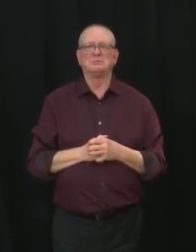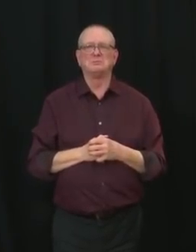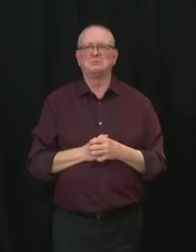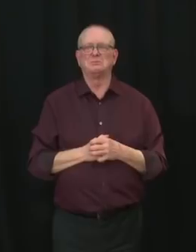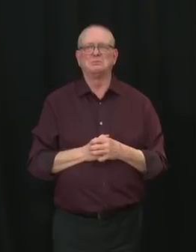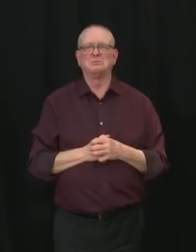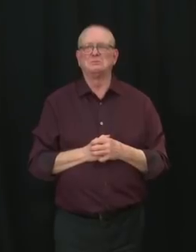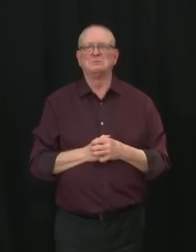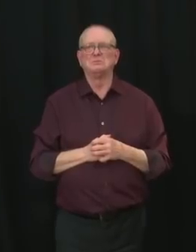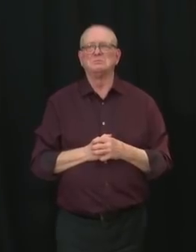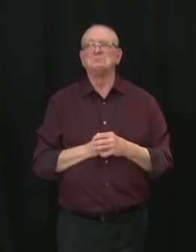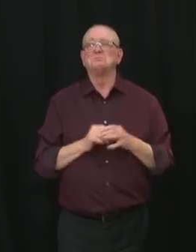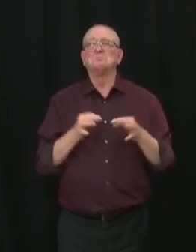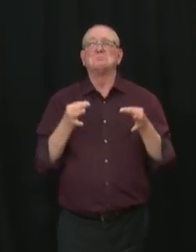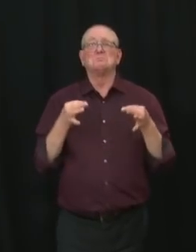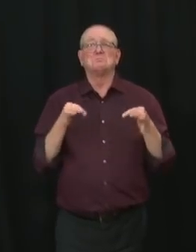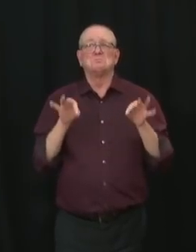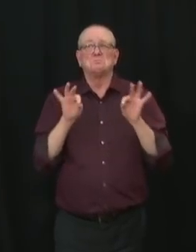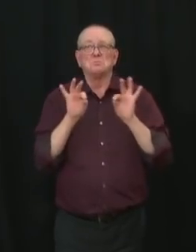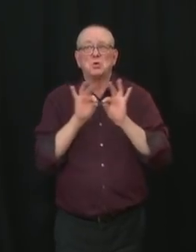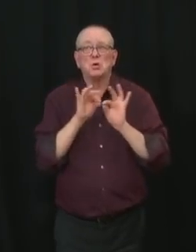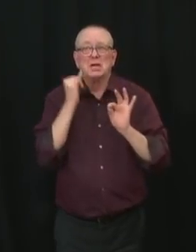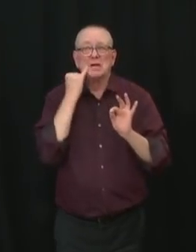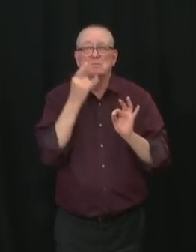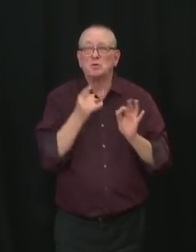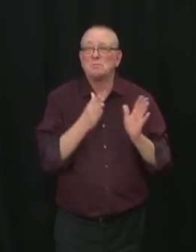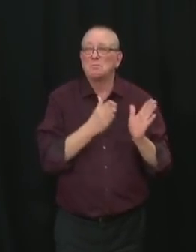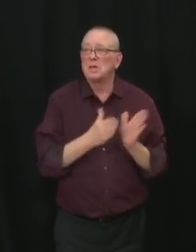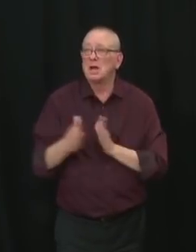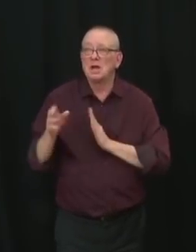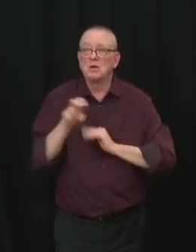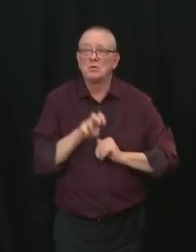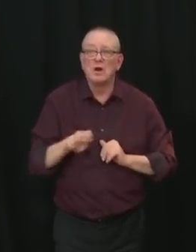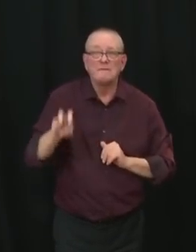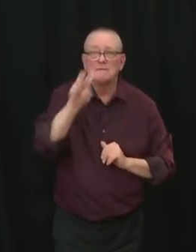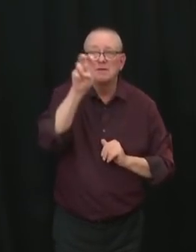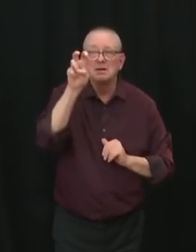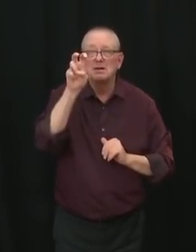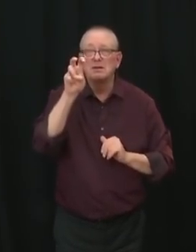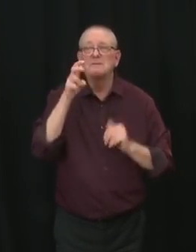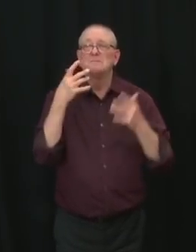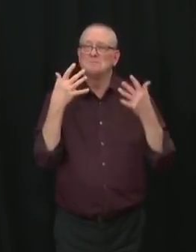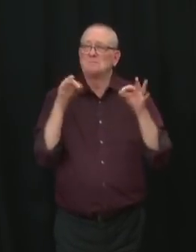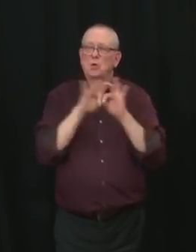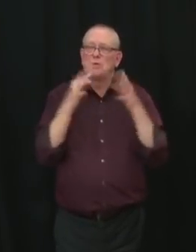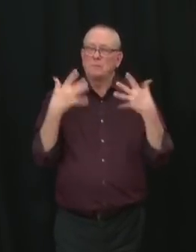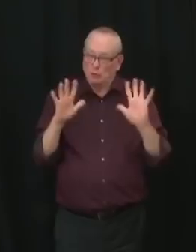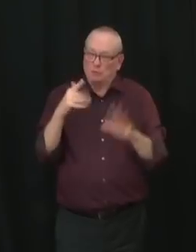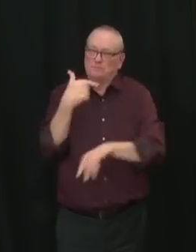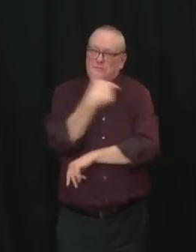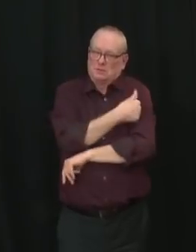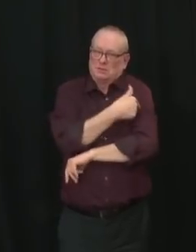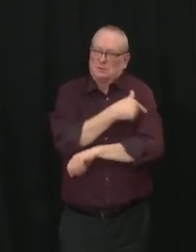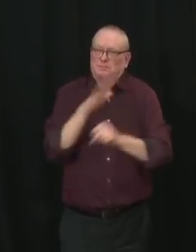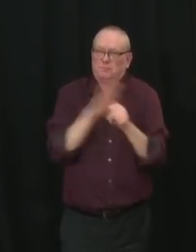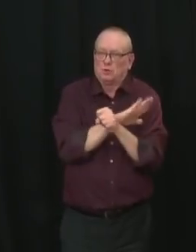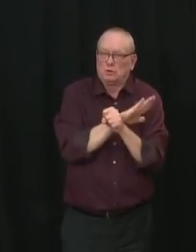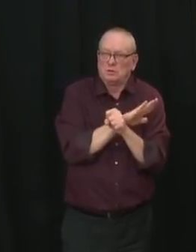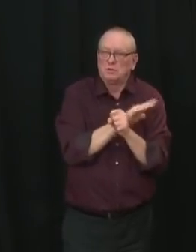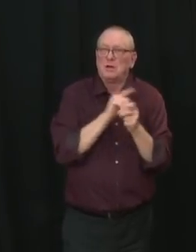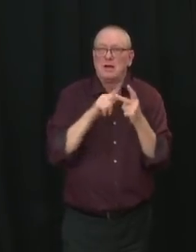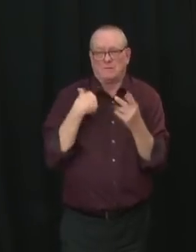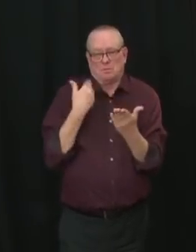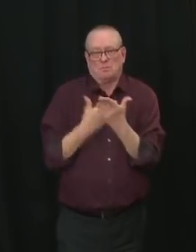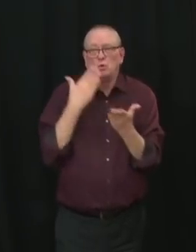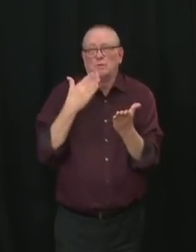most important that anyone planning to travel is fully vaccinated and has proof of their vaccines. I hope this information is helpful for